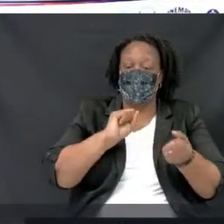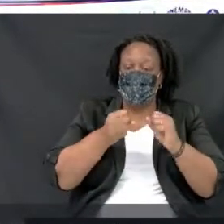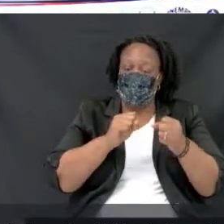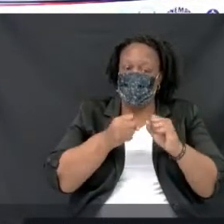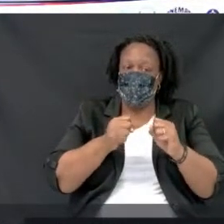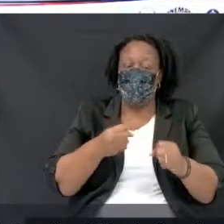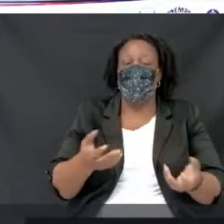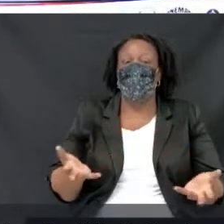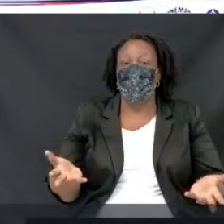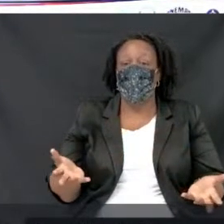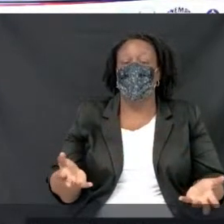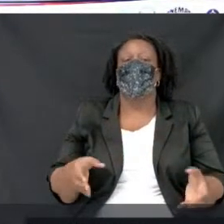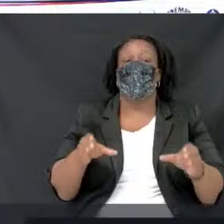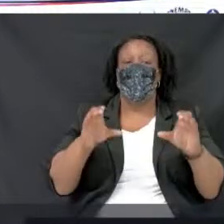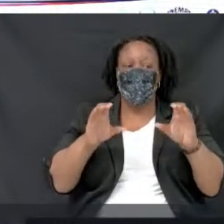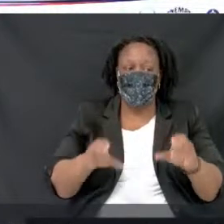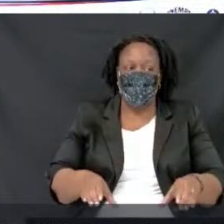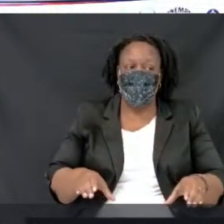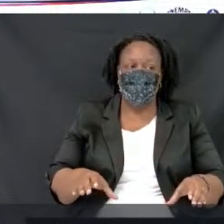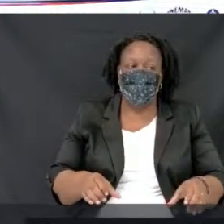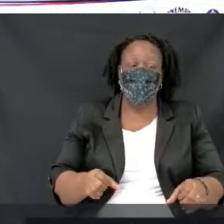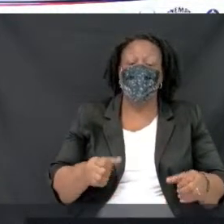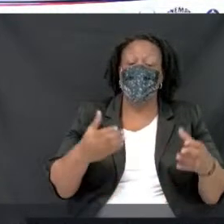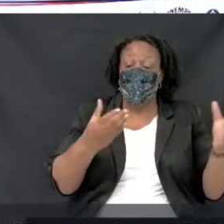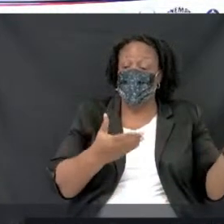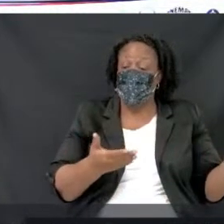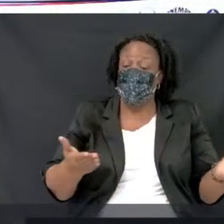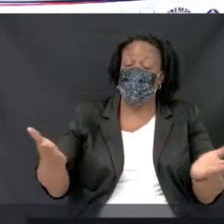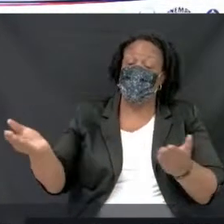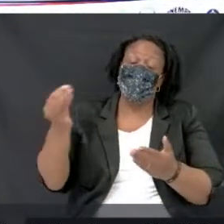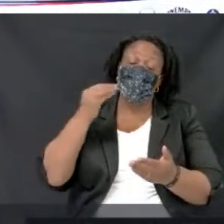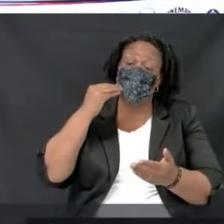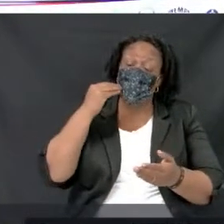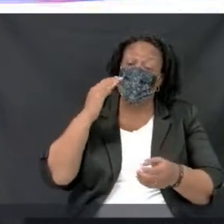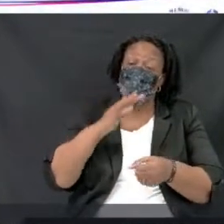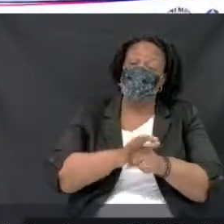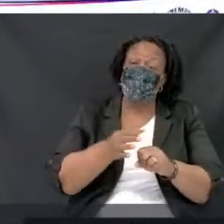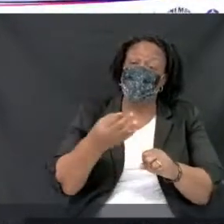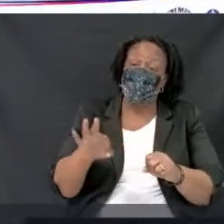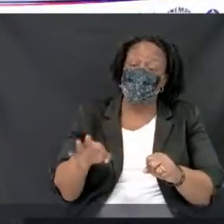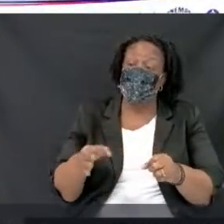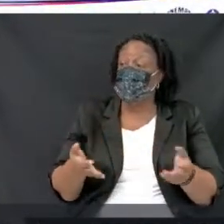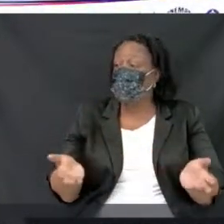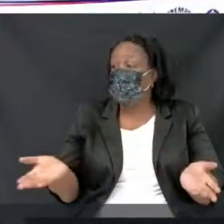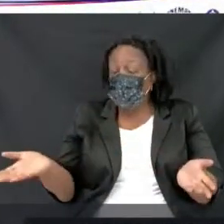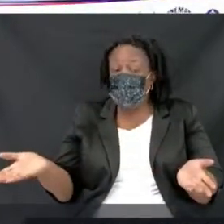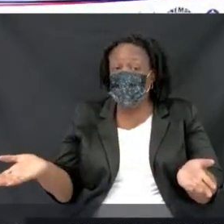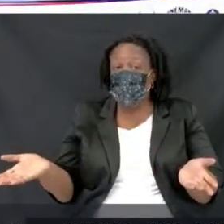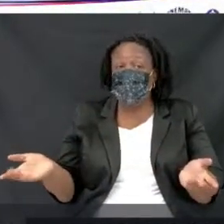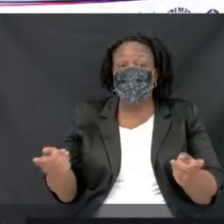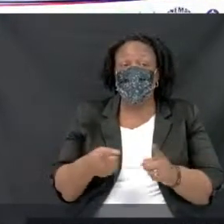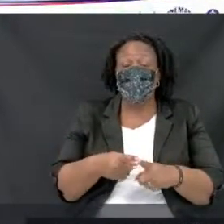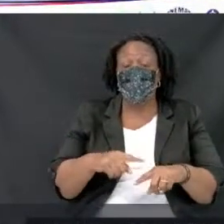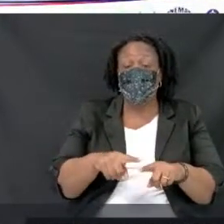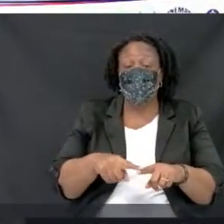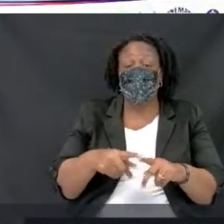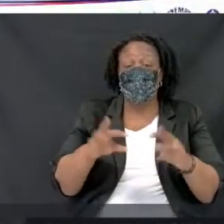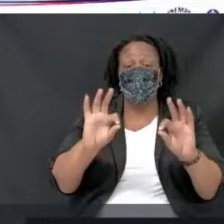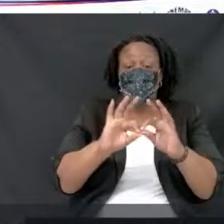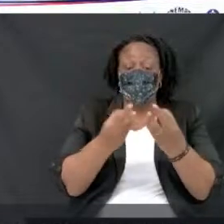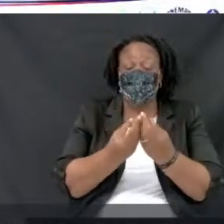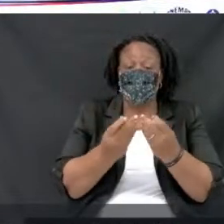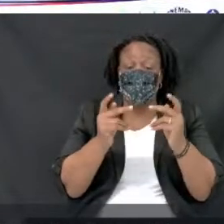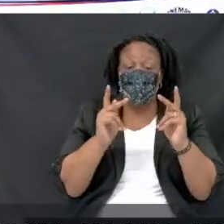cases, but these are the persons who can take the virus home to their mother or their grandmother or to their baby sister who cannot be vaccinated. So we all